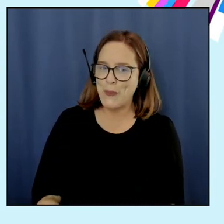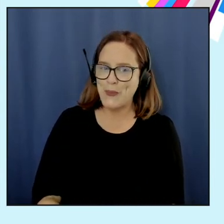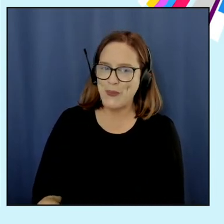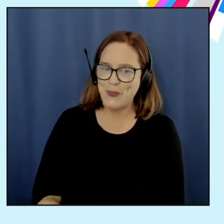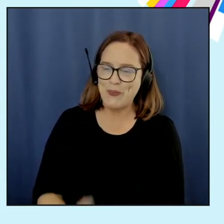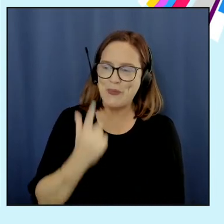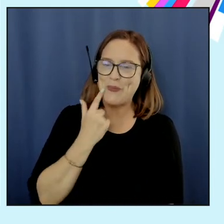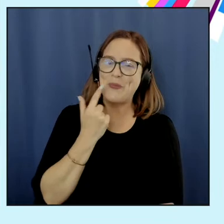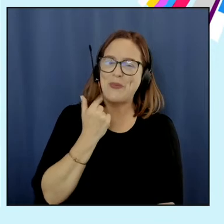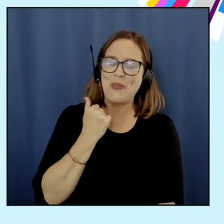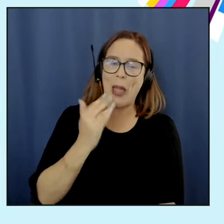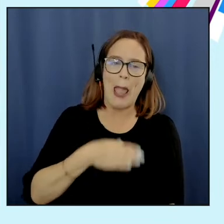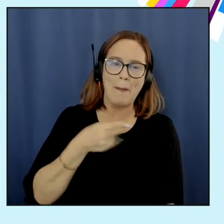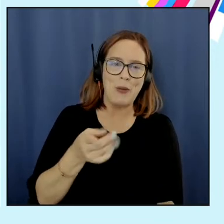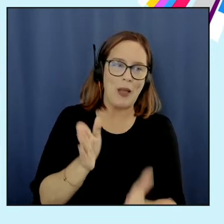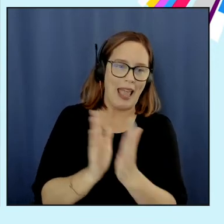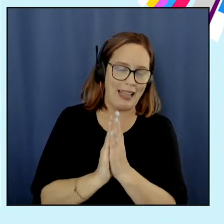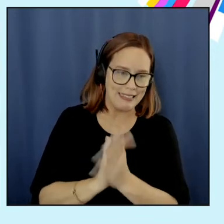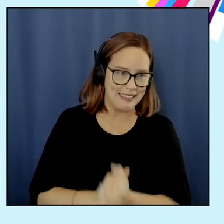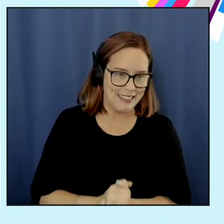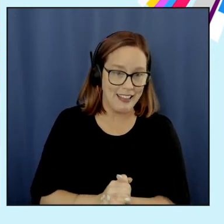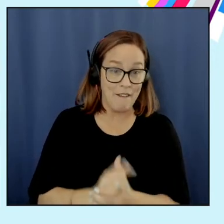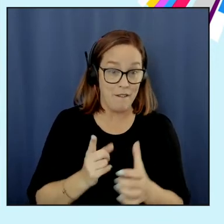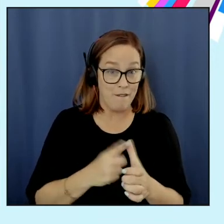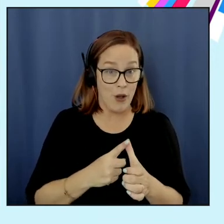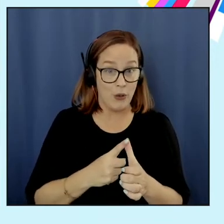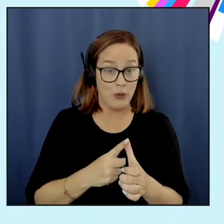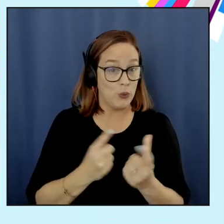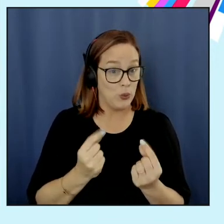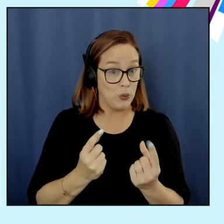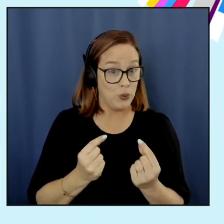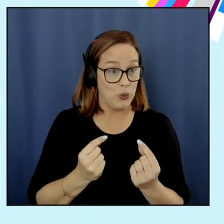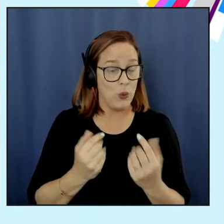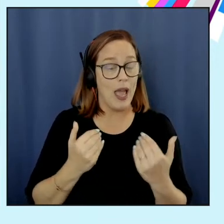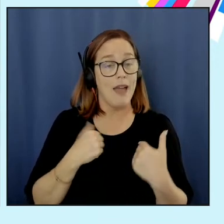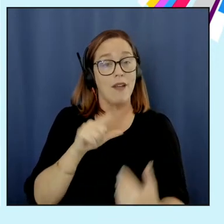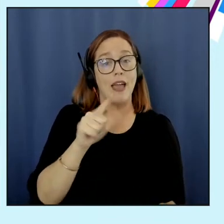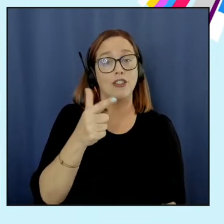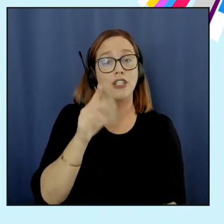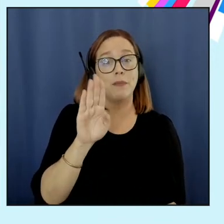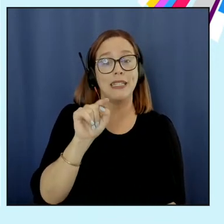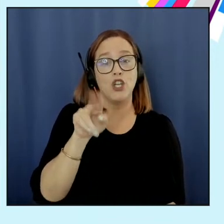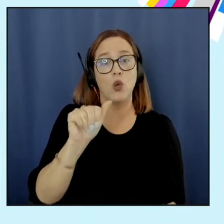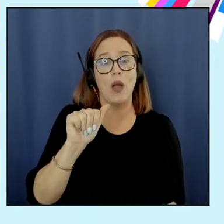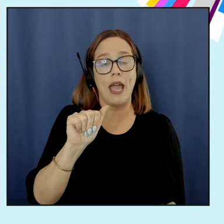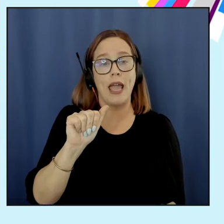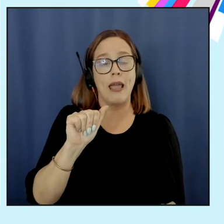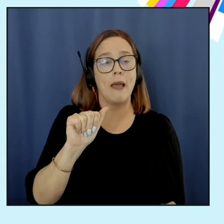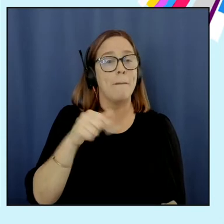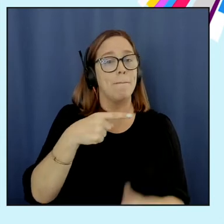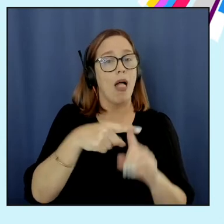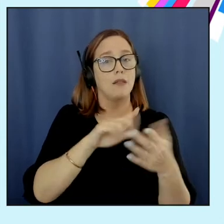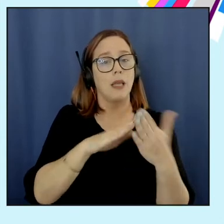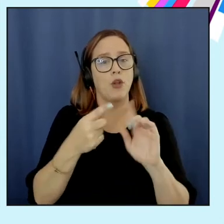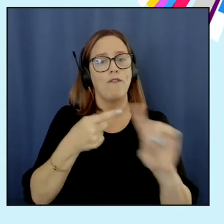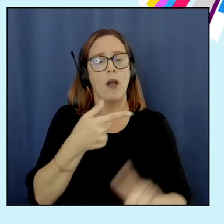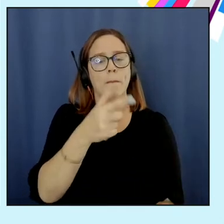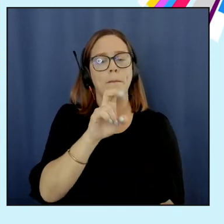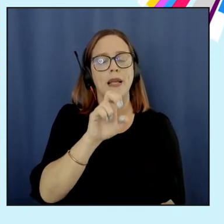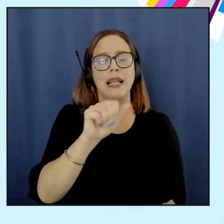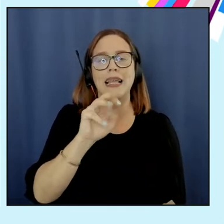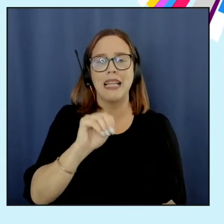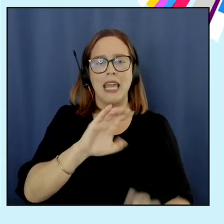Glad you asked. So first, we'll visit our LGBTQIA plus community from Gleam chapters around the world. Then we'll hear from Team